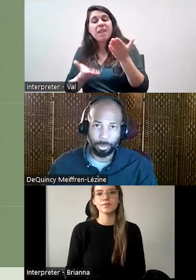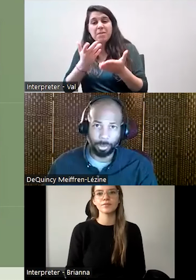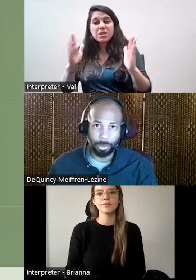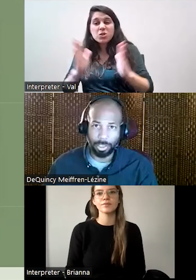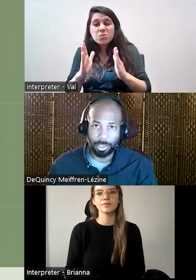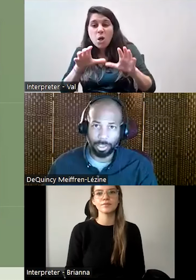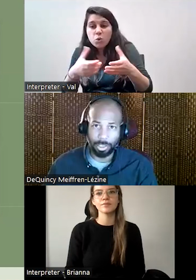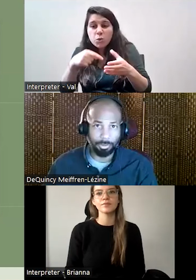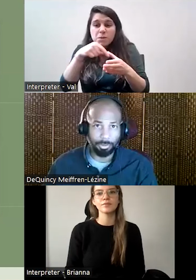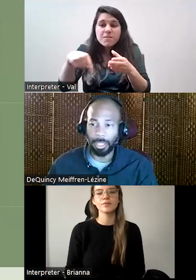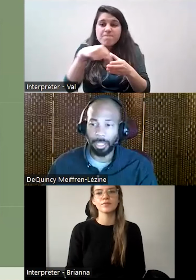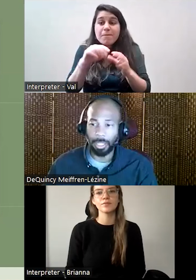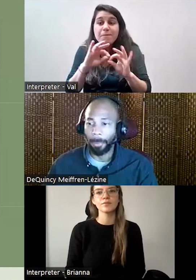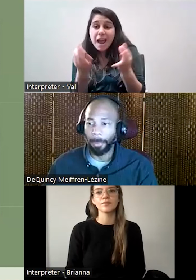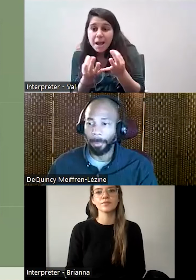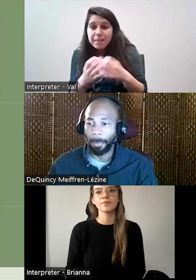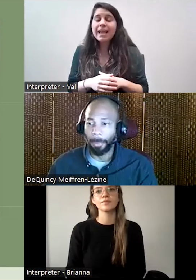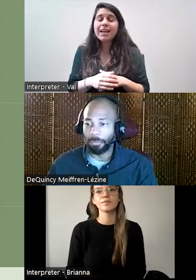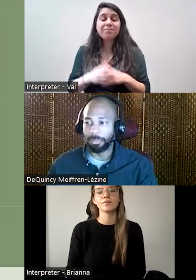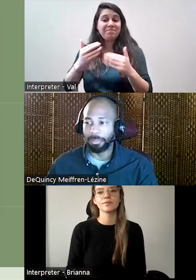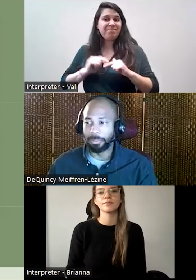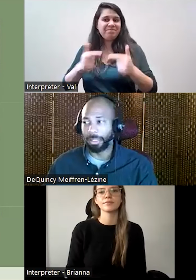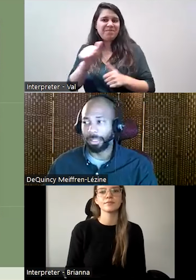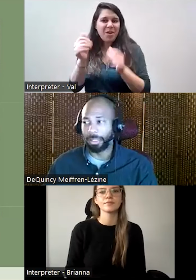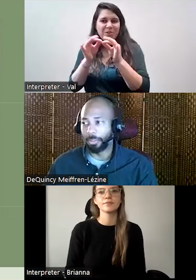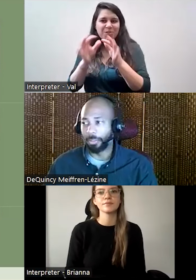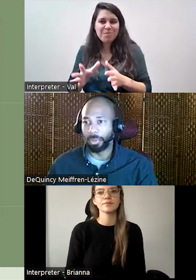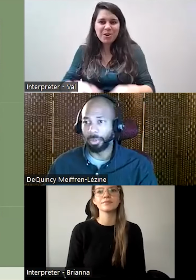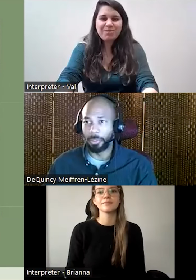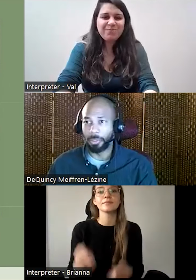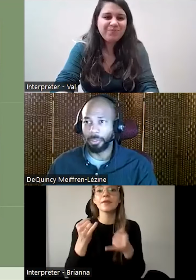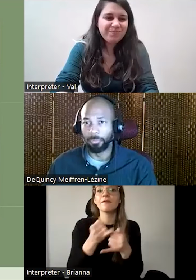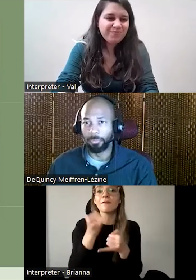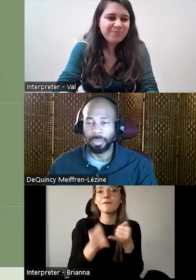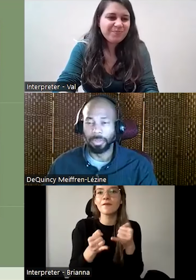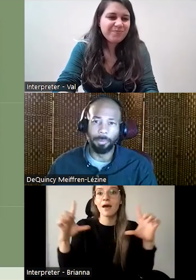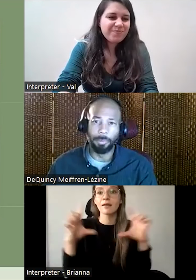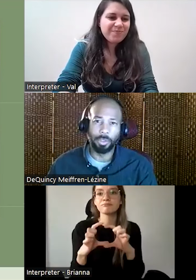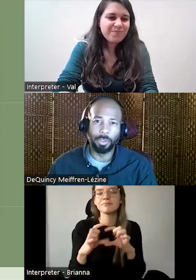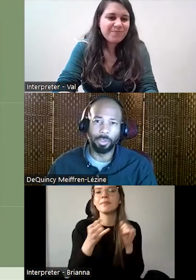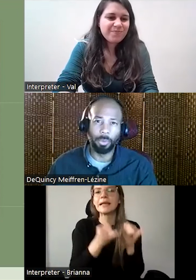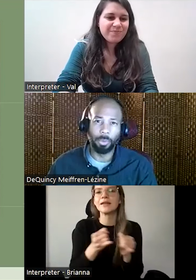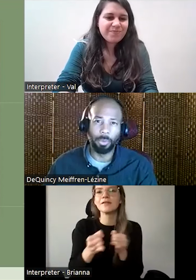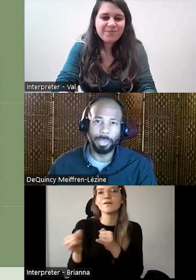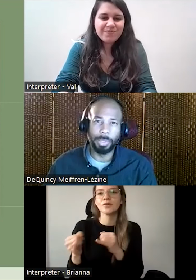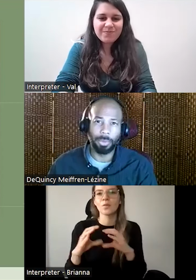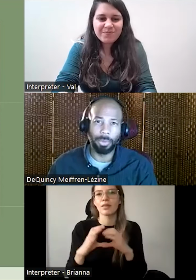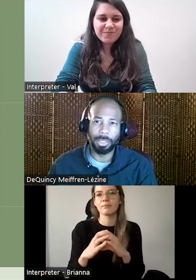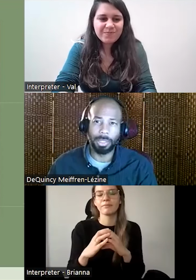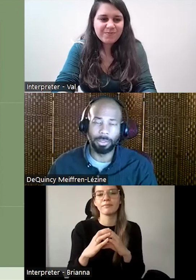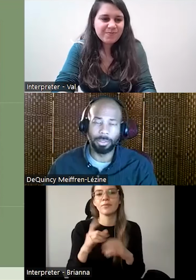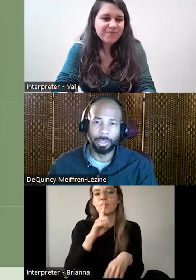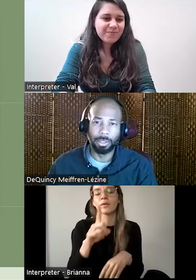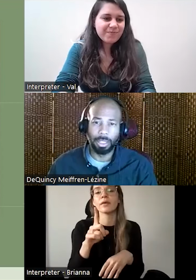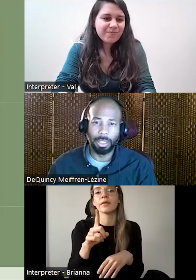group relationships like within a family. And then finally, that individual level. So one of the reasons why I wanted